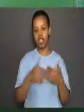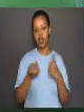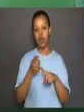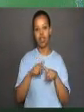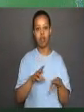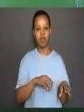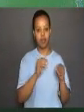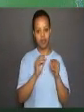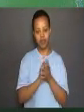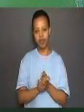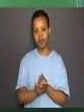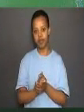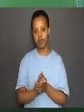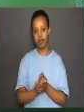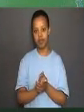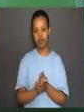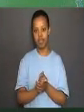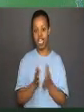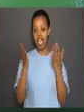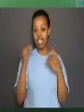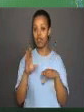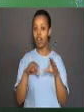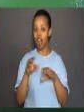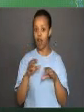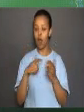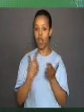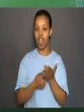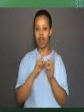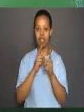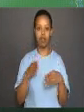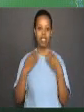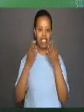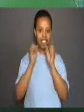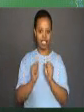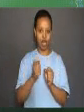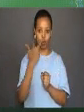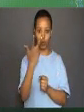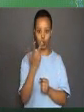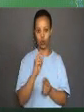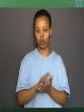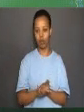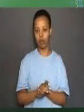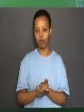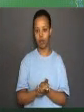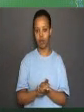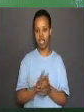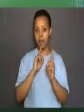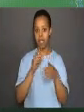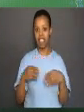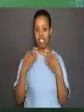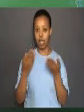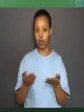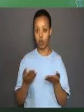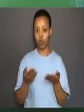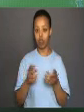Welcome back, students. I hope you were able to write down 3. Your answers